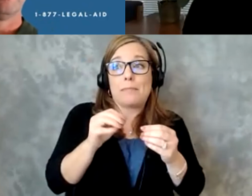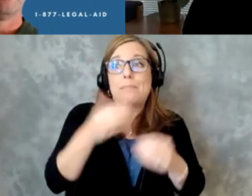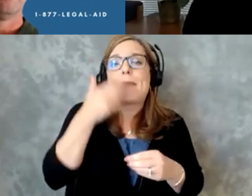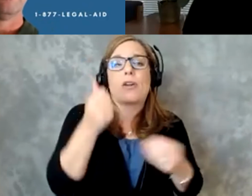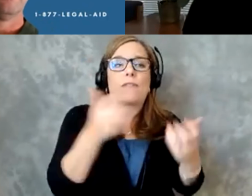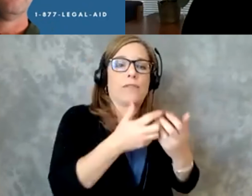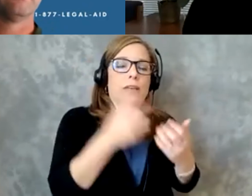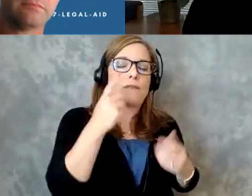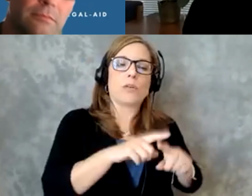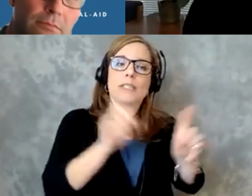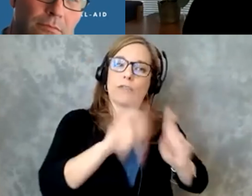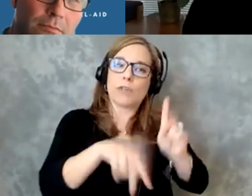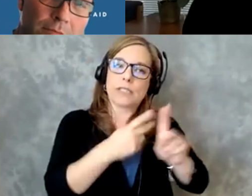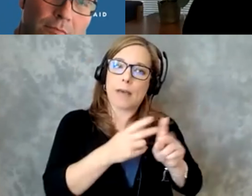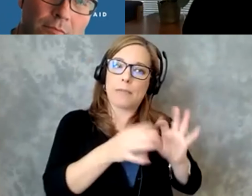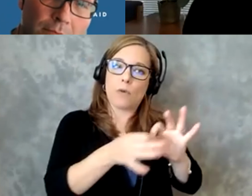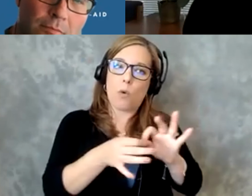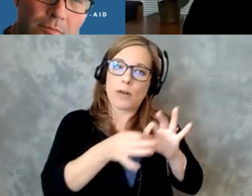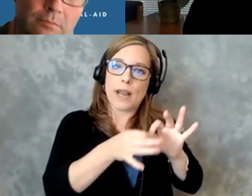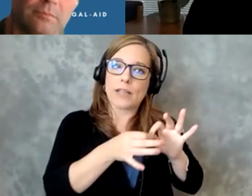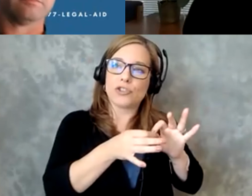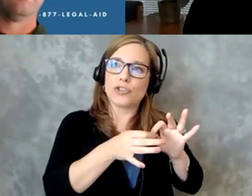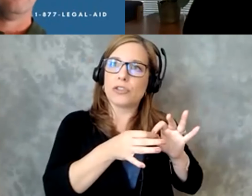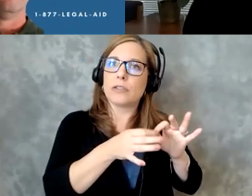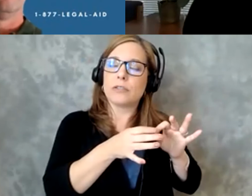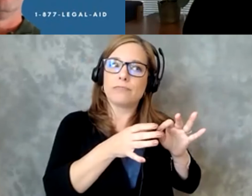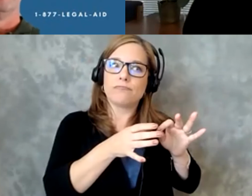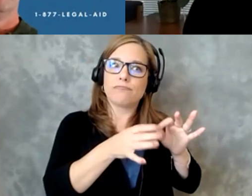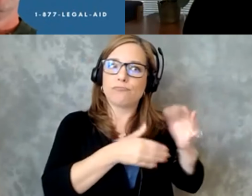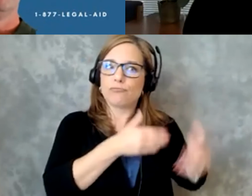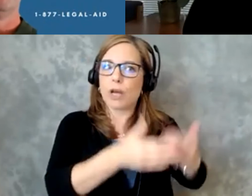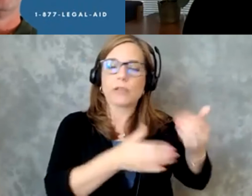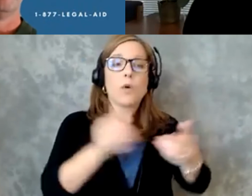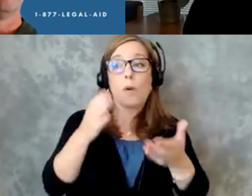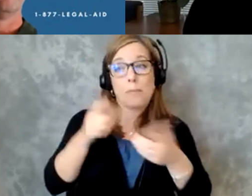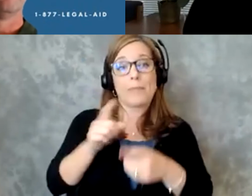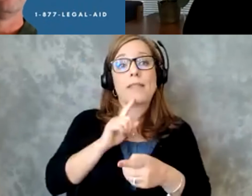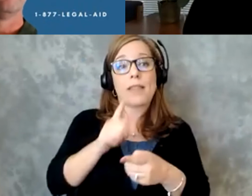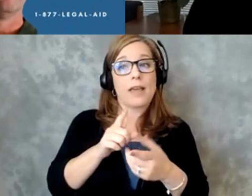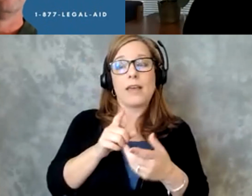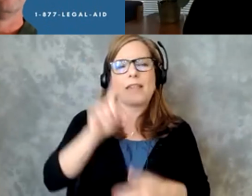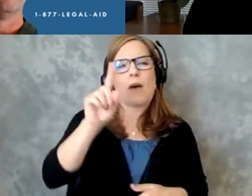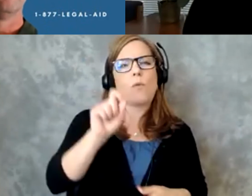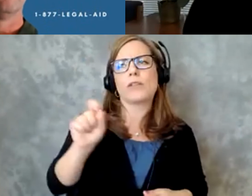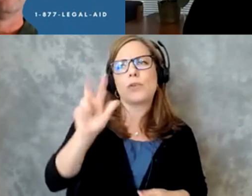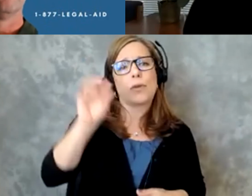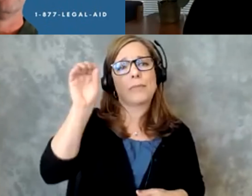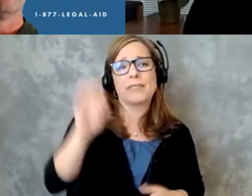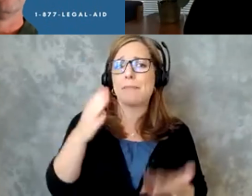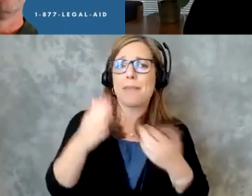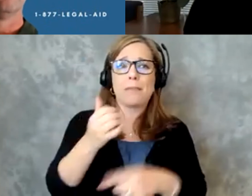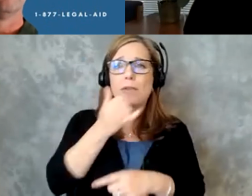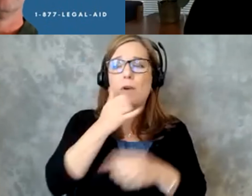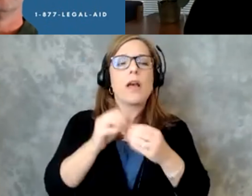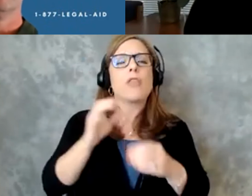coordination, and or they may be in that 1 to 3% may not be right. The goal is to give people the right